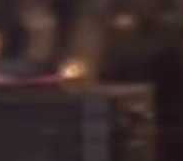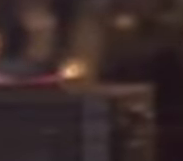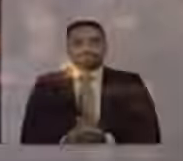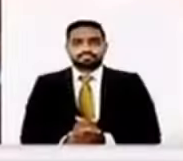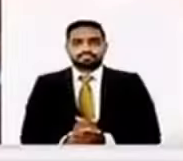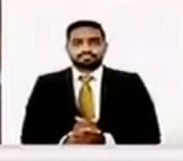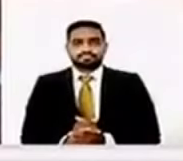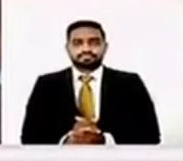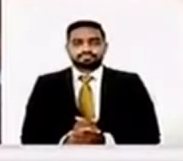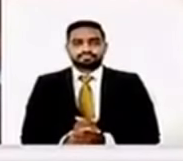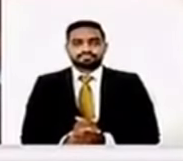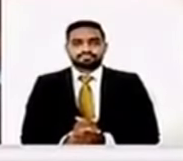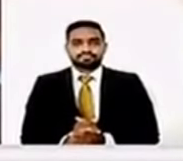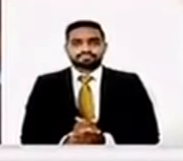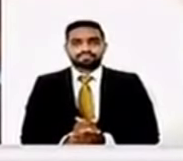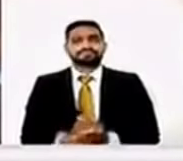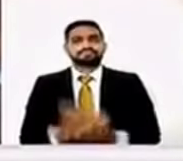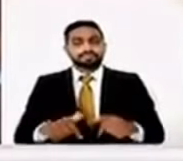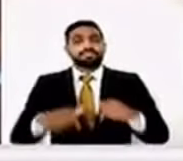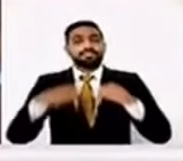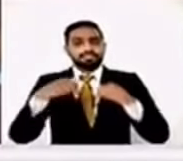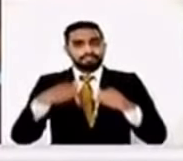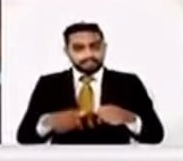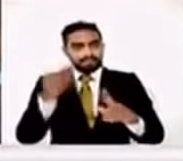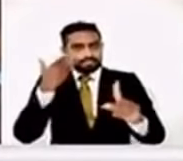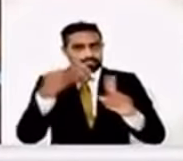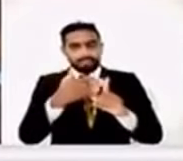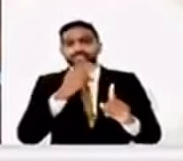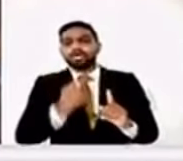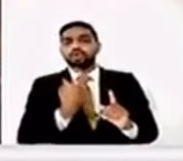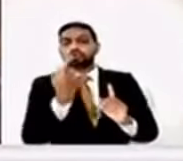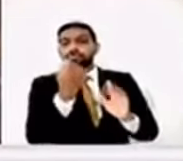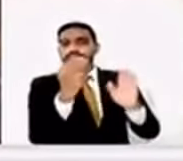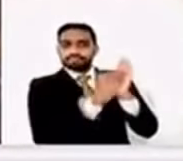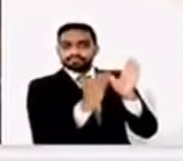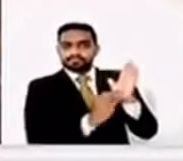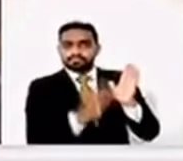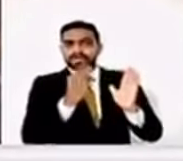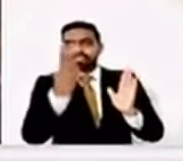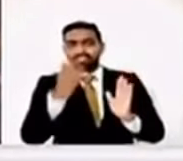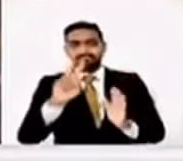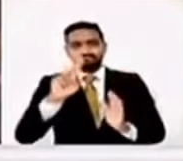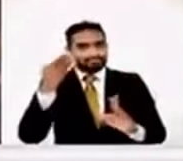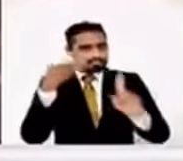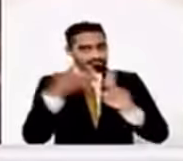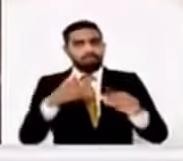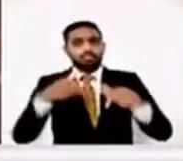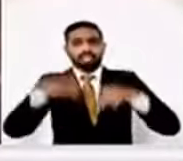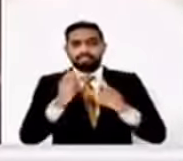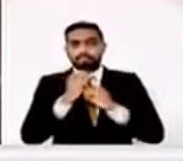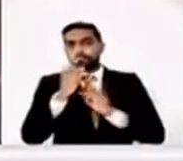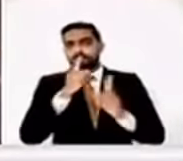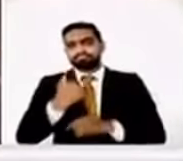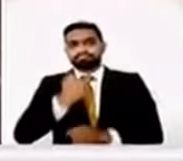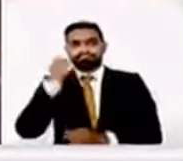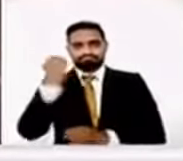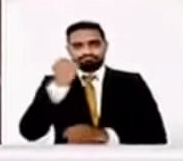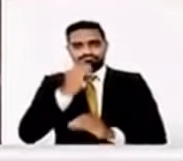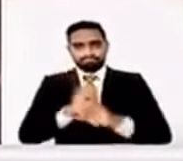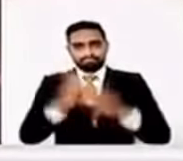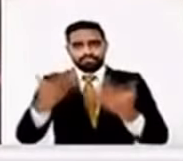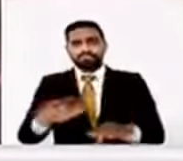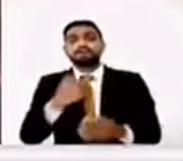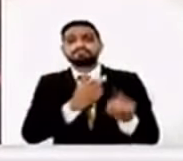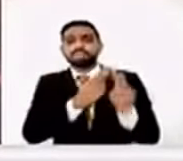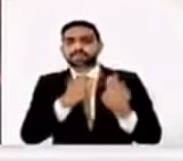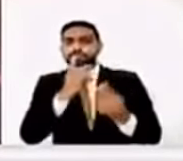The Appropriation Bill for the year 2021 was tabled in Parliament by Prime Minister Mahinda Rajapaksa in his